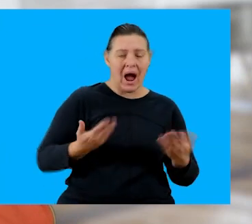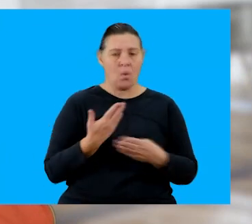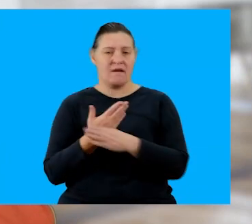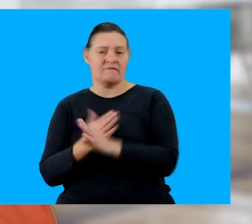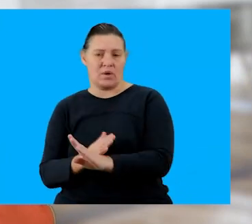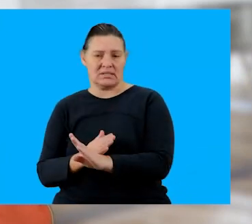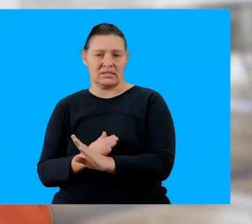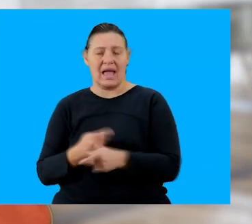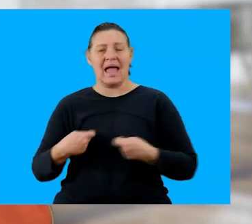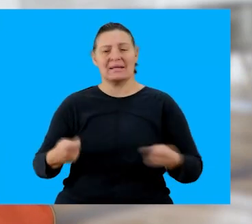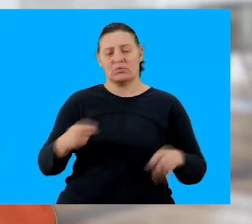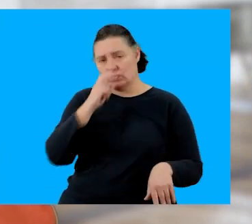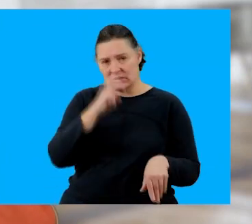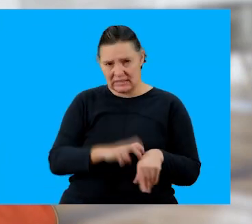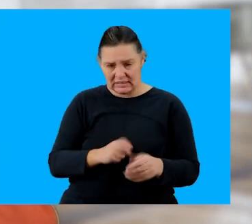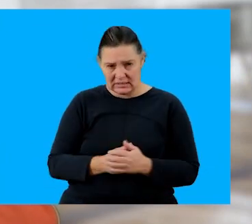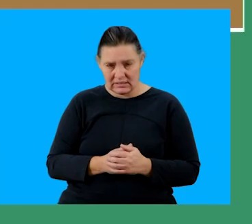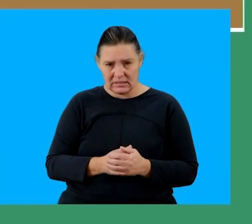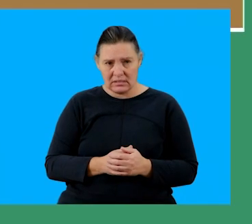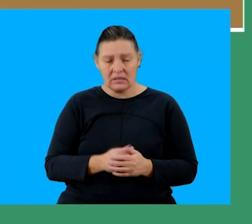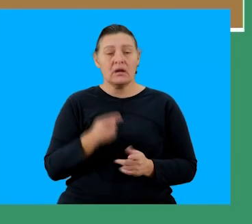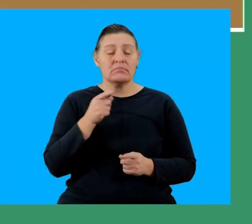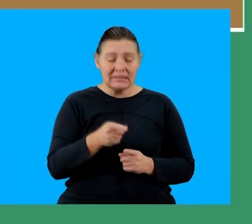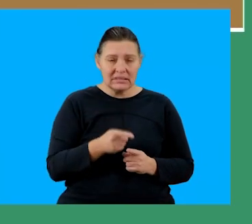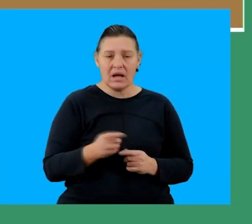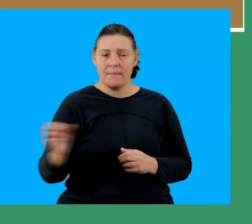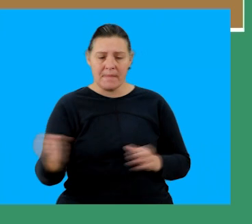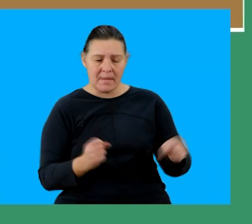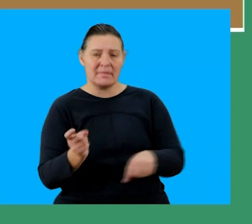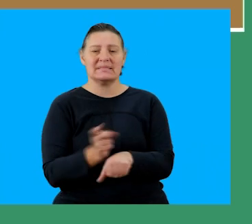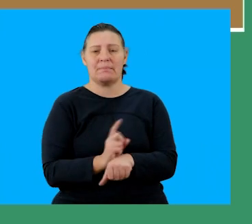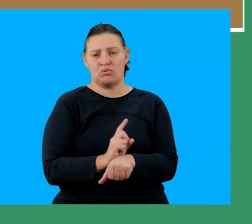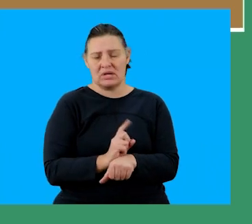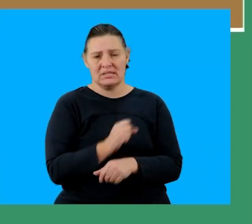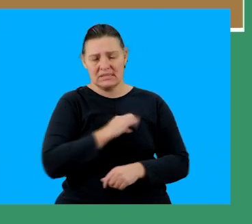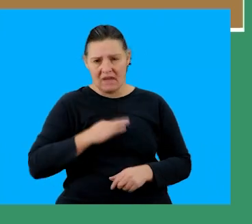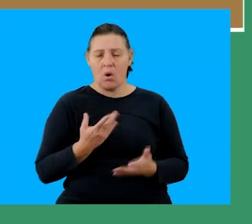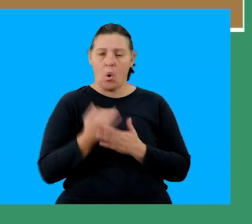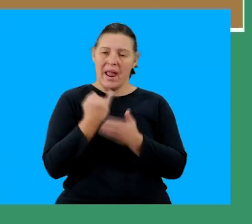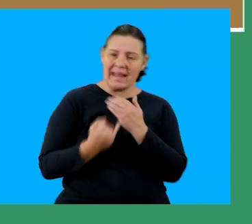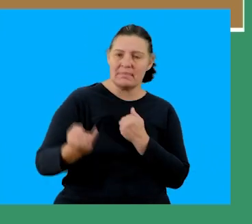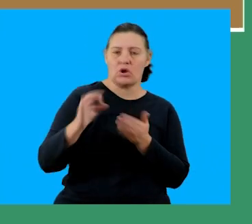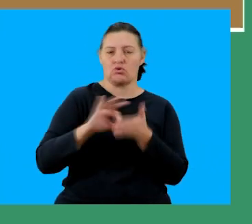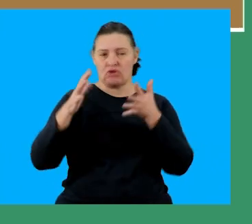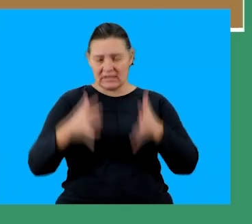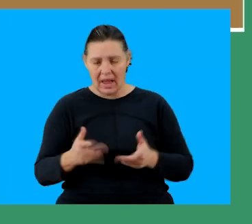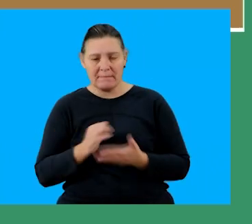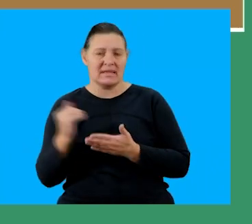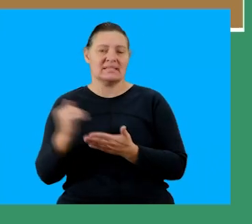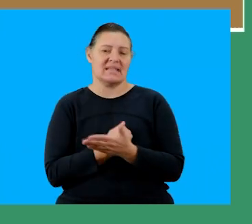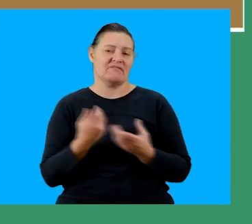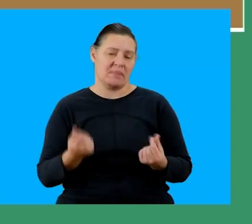avoiding unnecessary expenditures. Hire temporary employees or use independent contractors to save